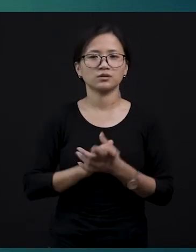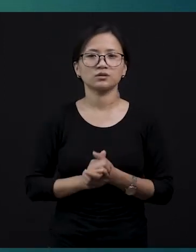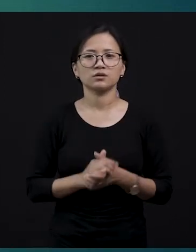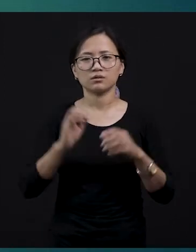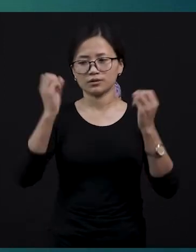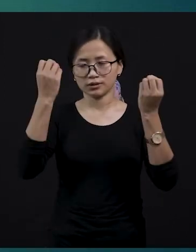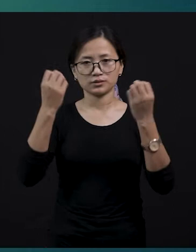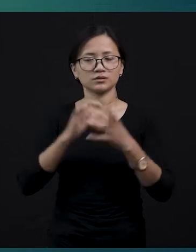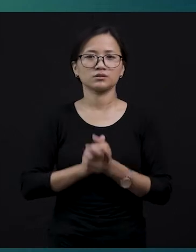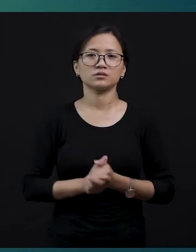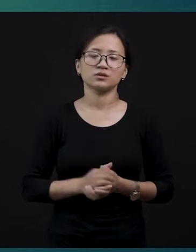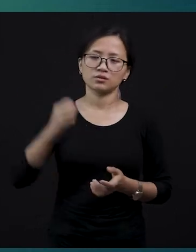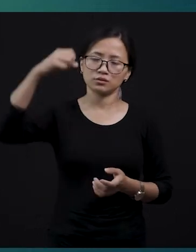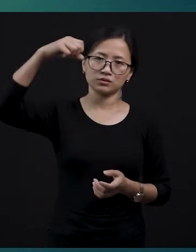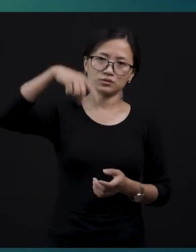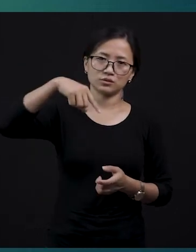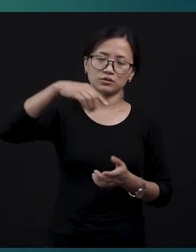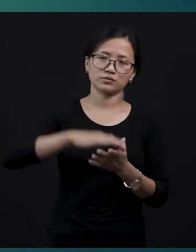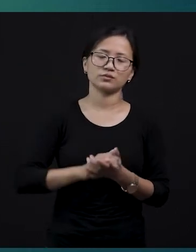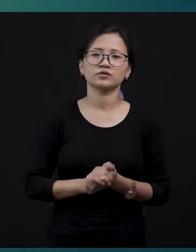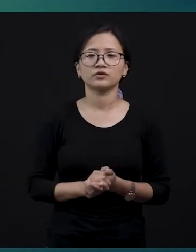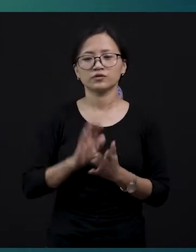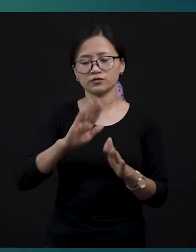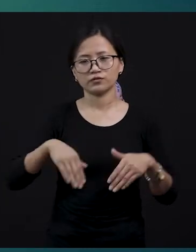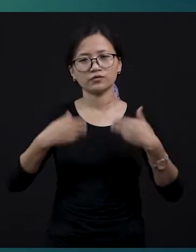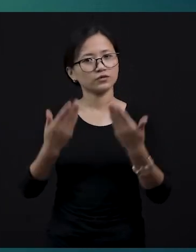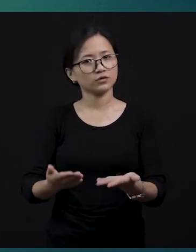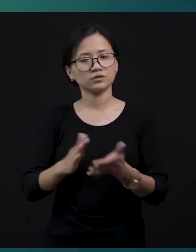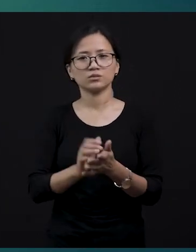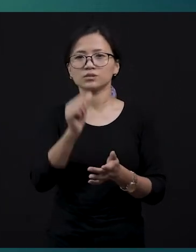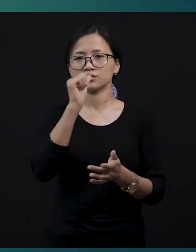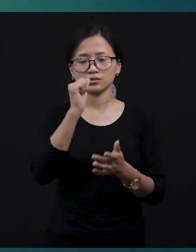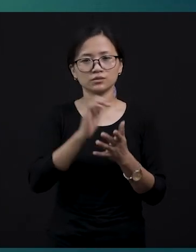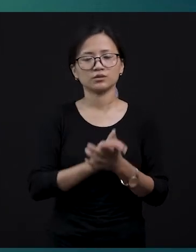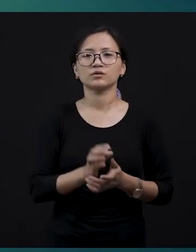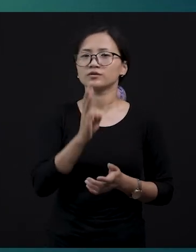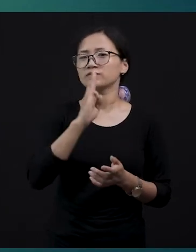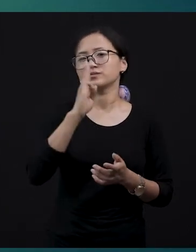or hands, and then when the drop falls down, it would just drink that drop of